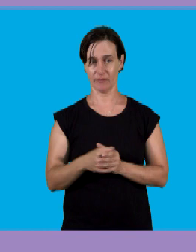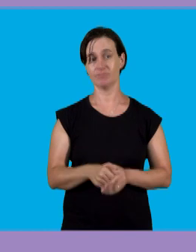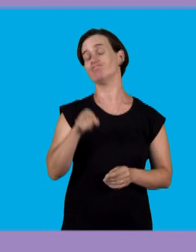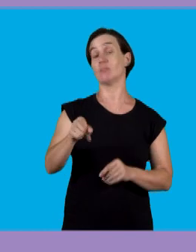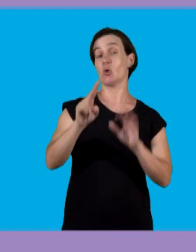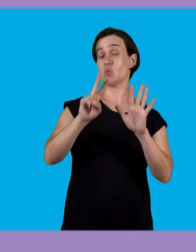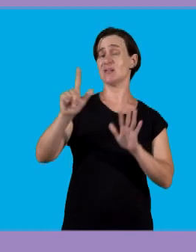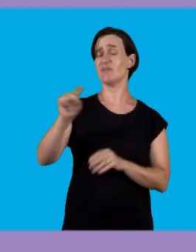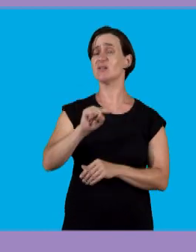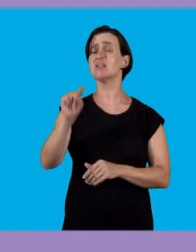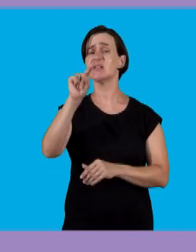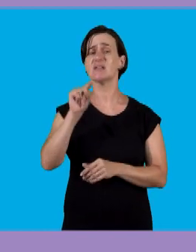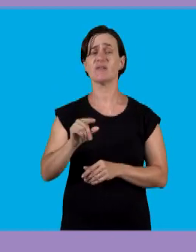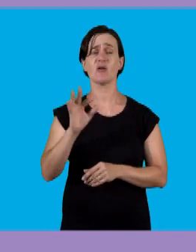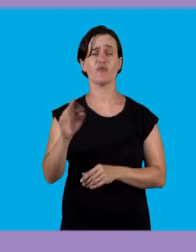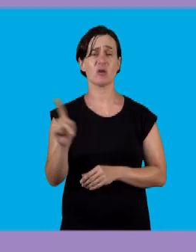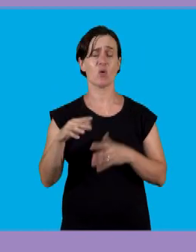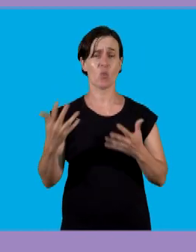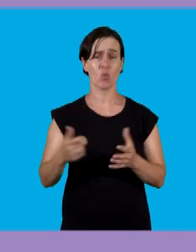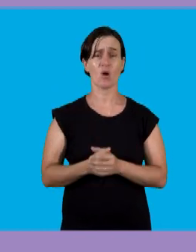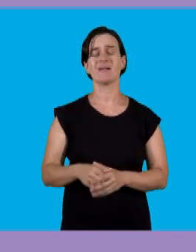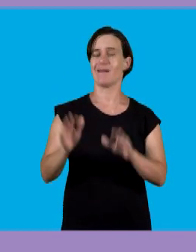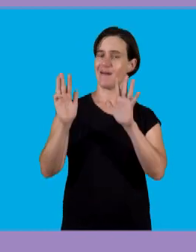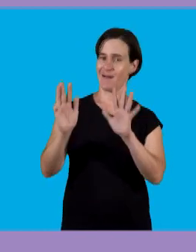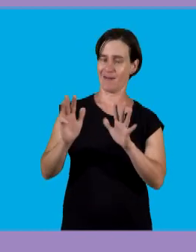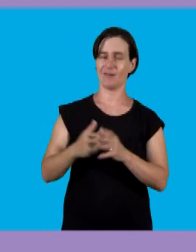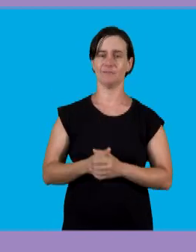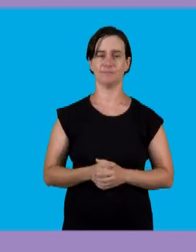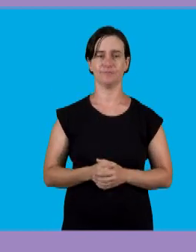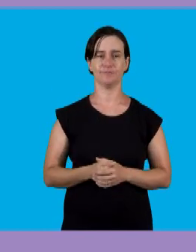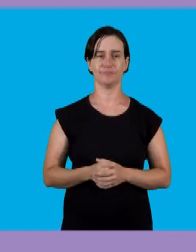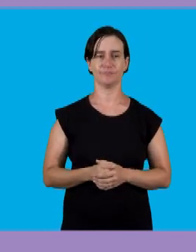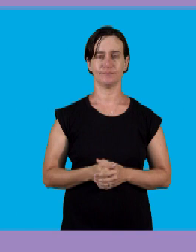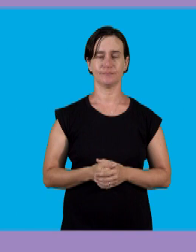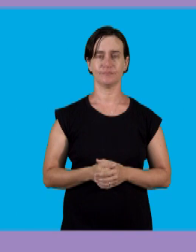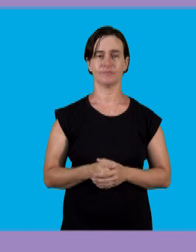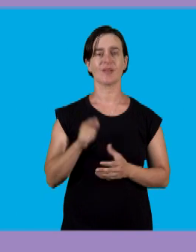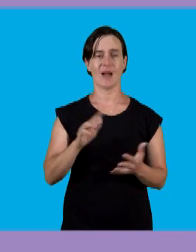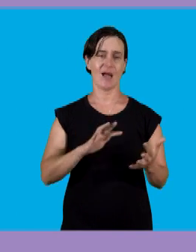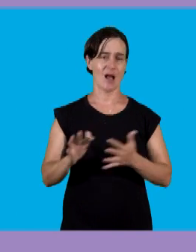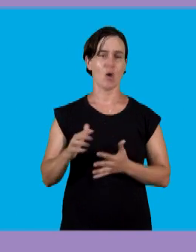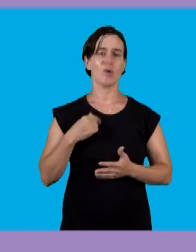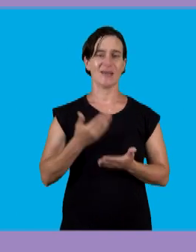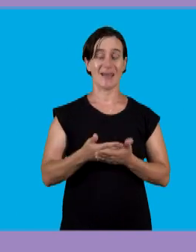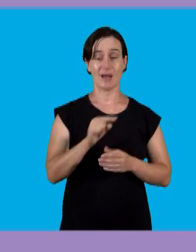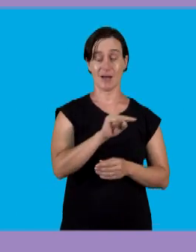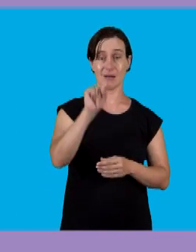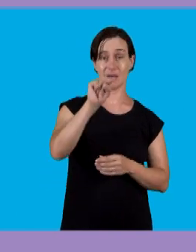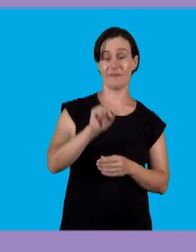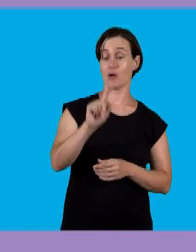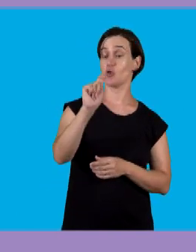3, and that is going to be a 9. And that is how we divide a trinomial with